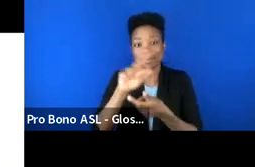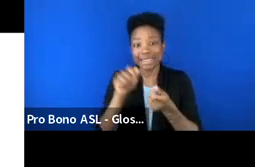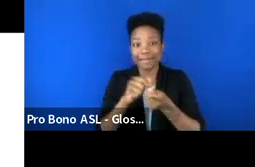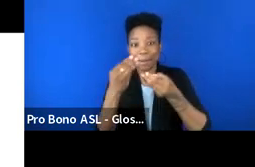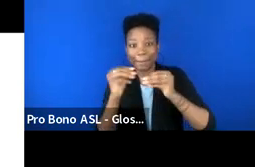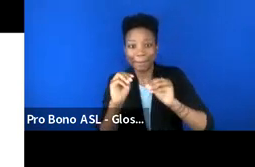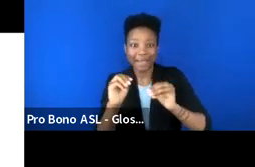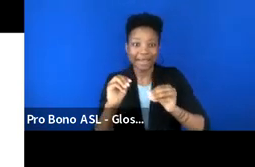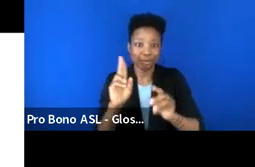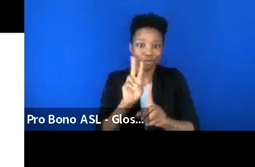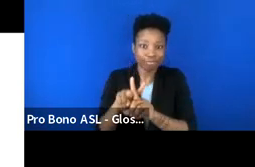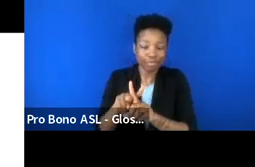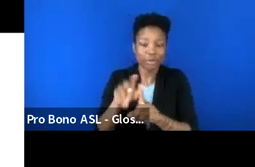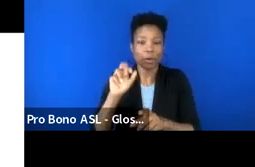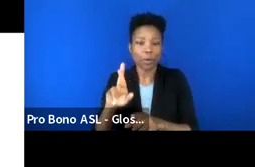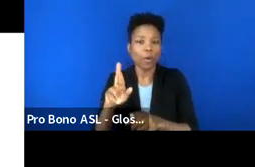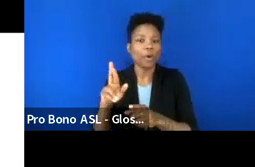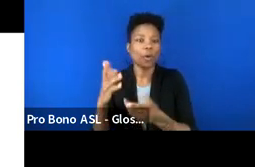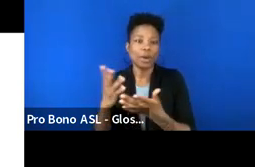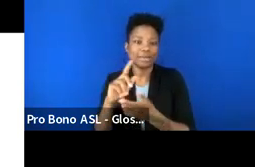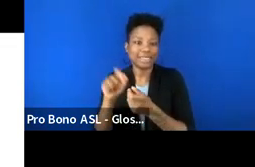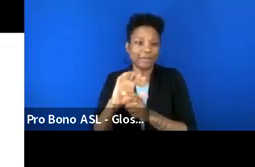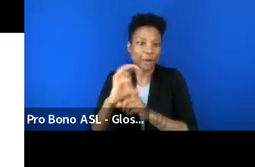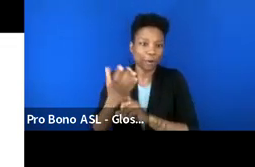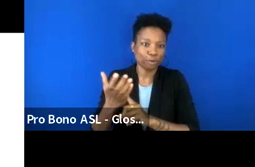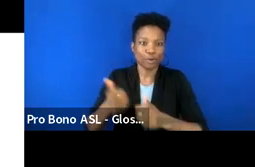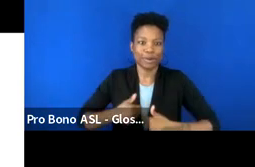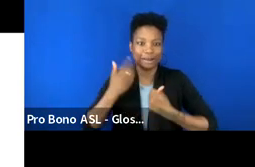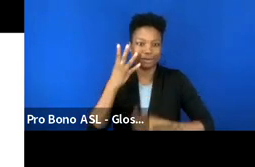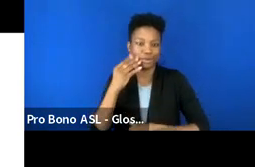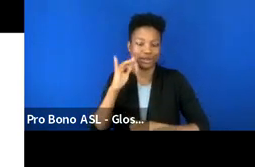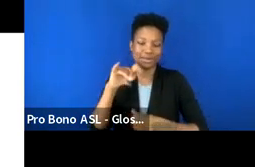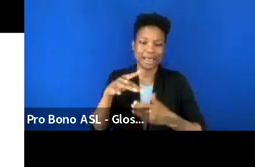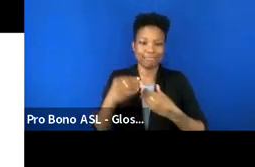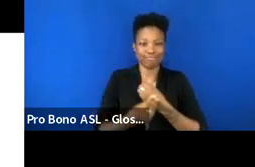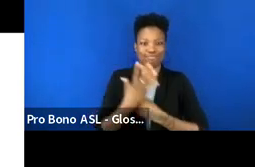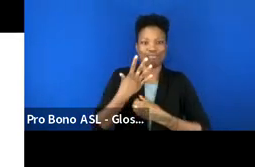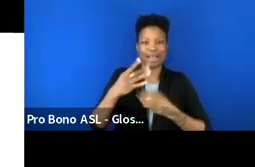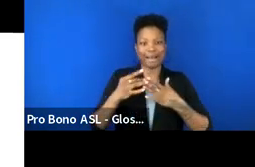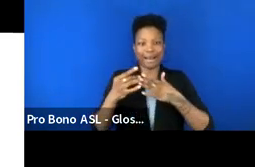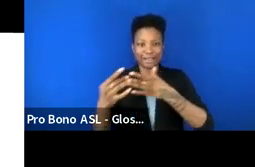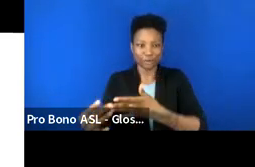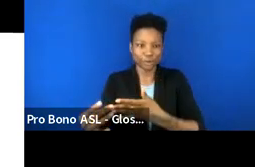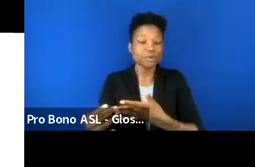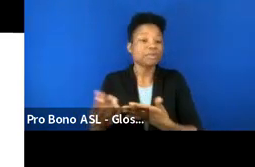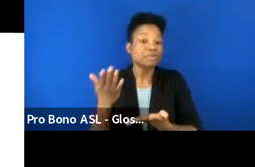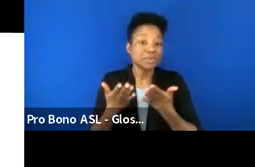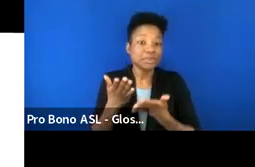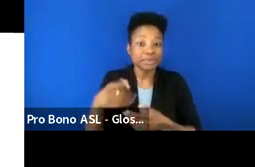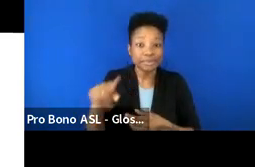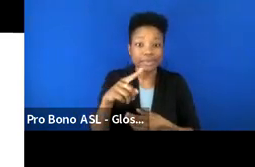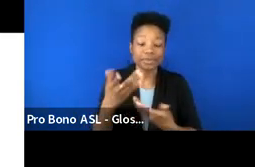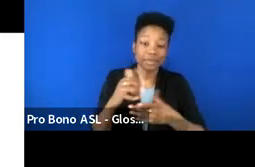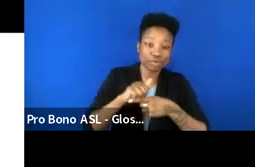life experience that guides you? Some of you may be trained in a certain methodology. I know as an actor, we talk